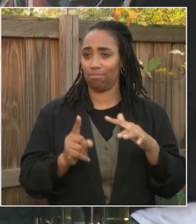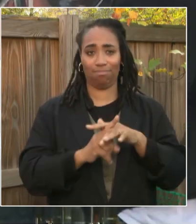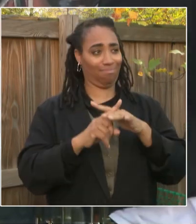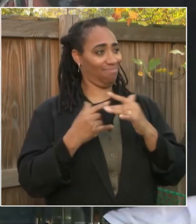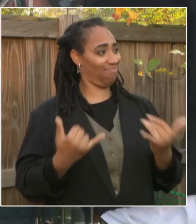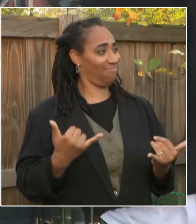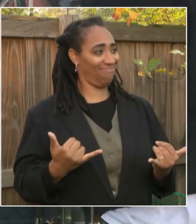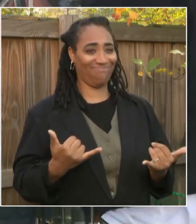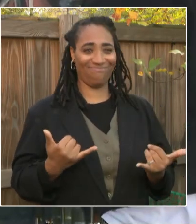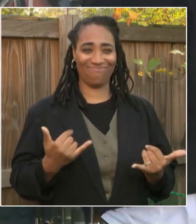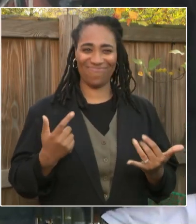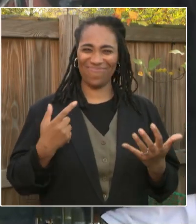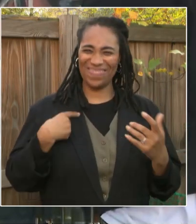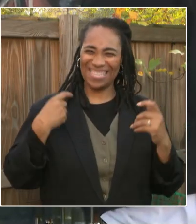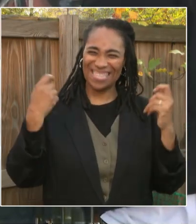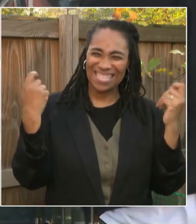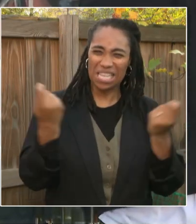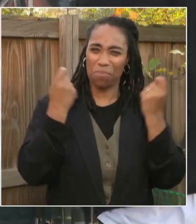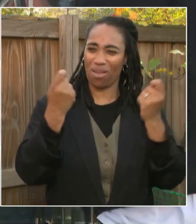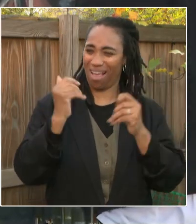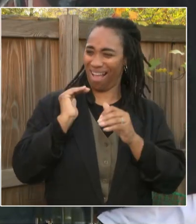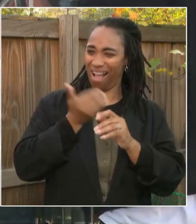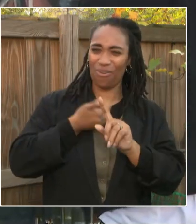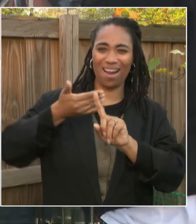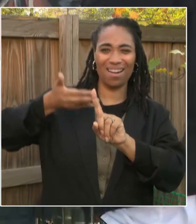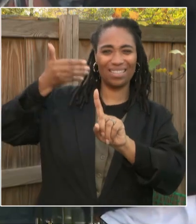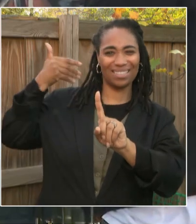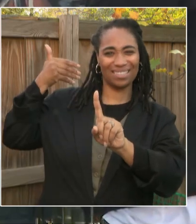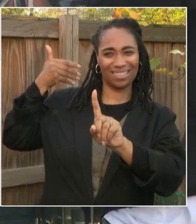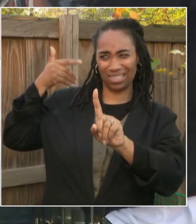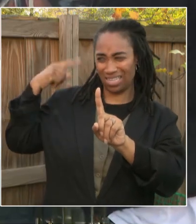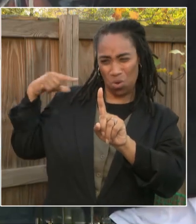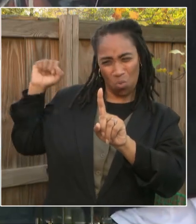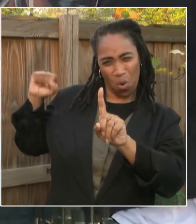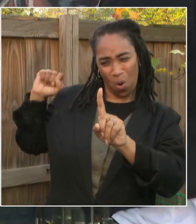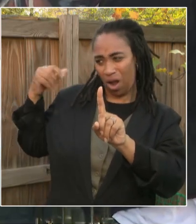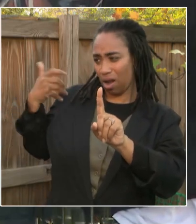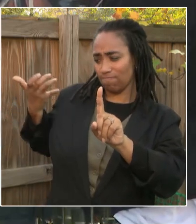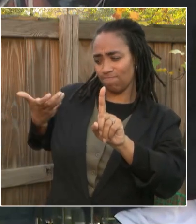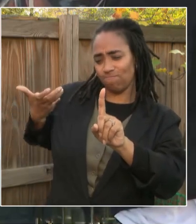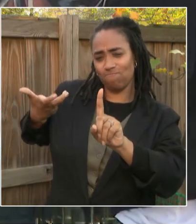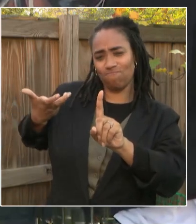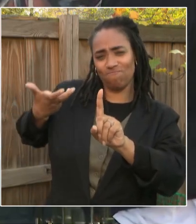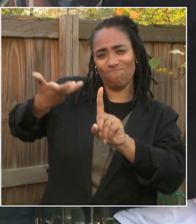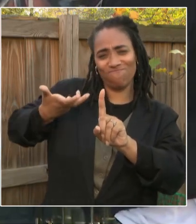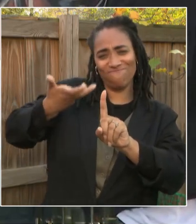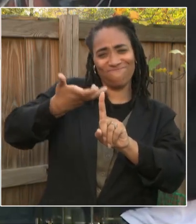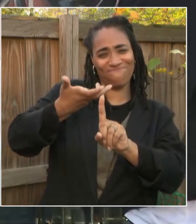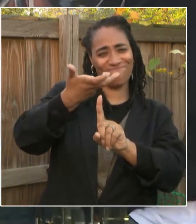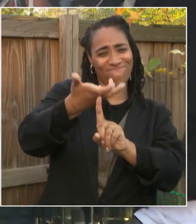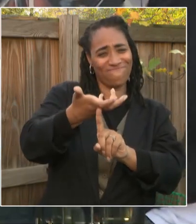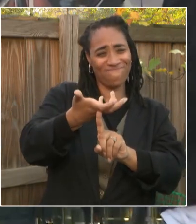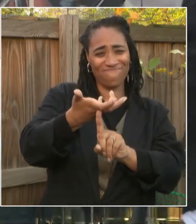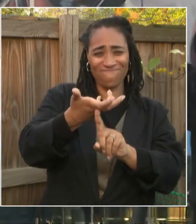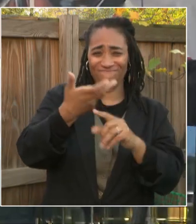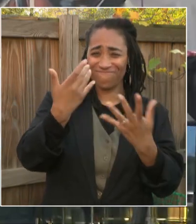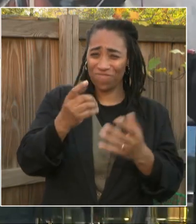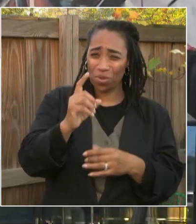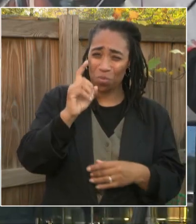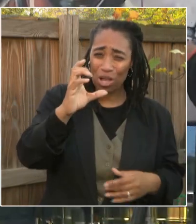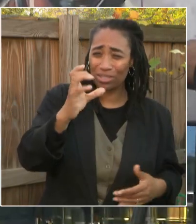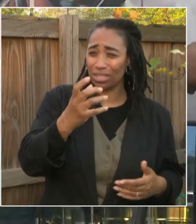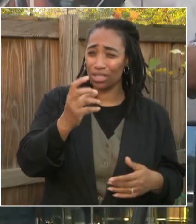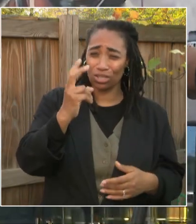ancestors brought forth and fought for centuries ago. Centuries ago. Understand, that heartbeat, that drum